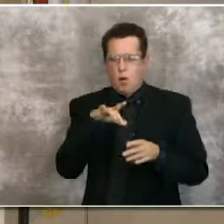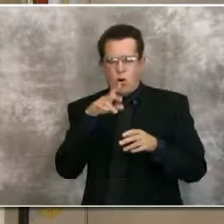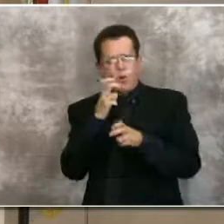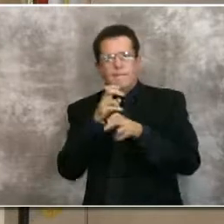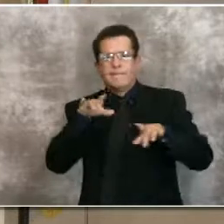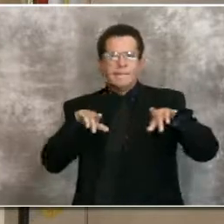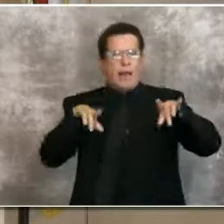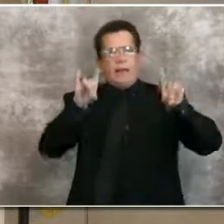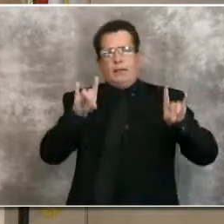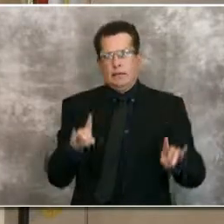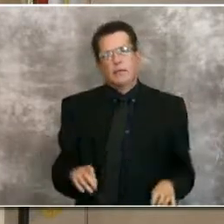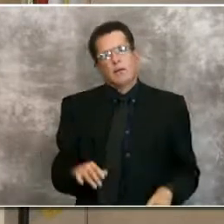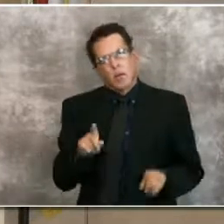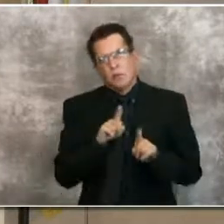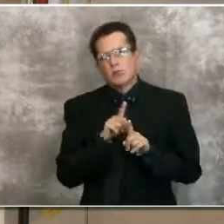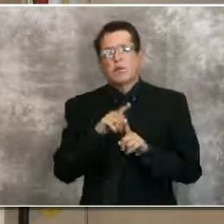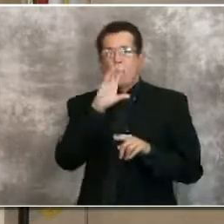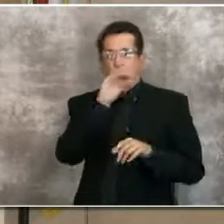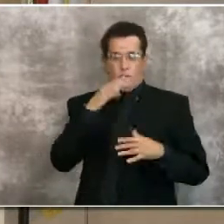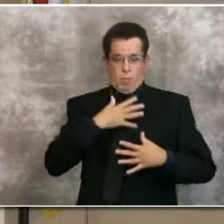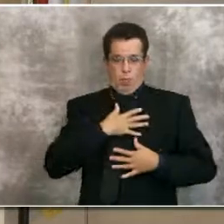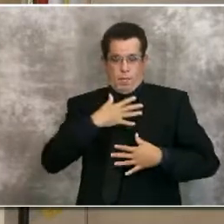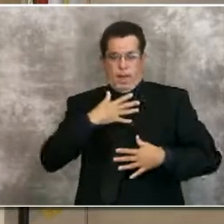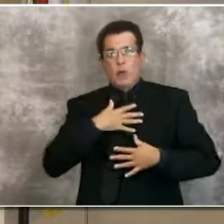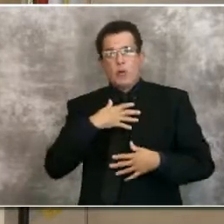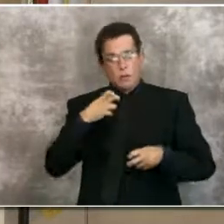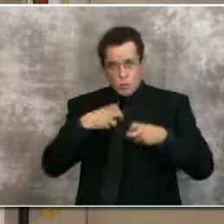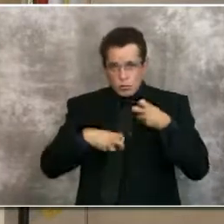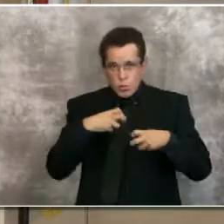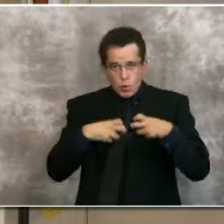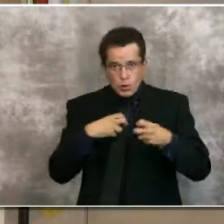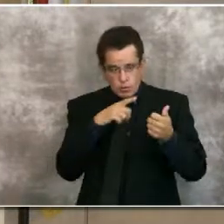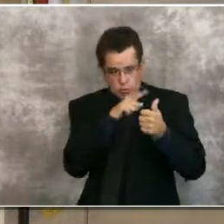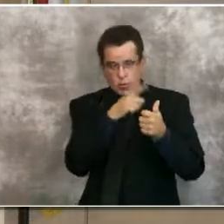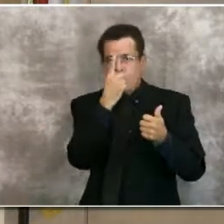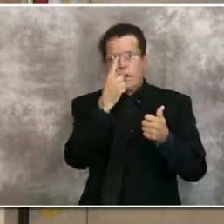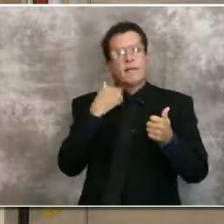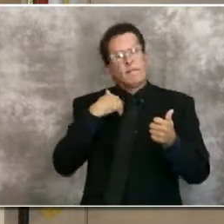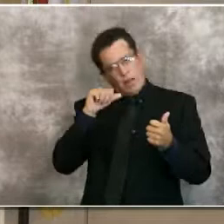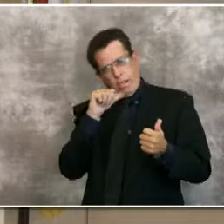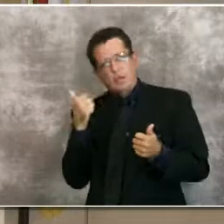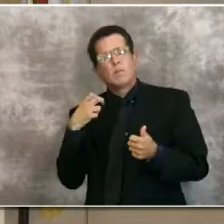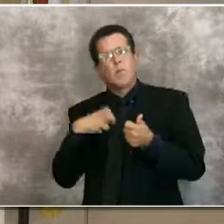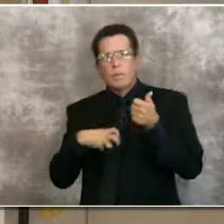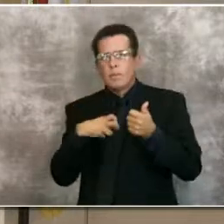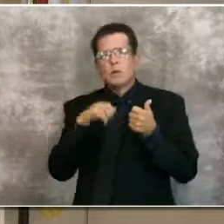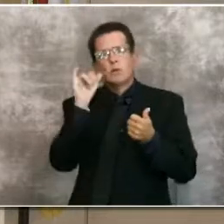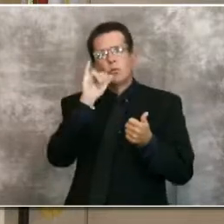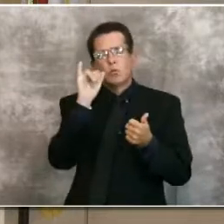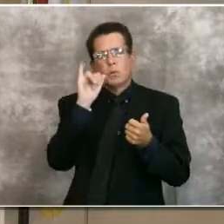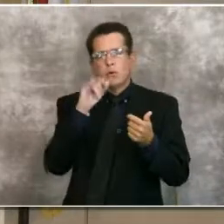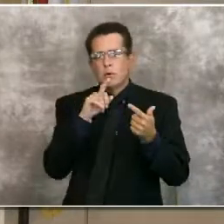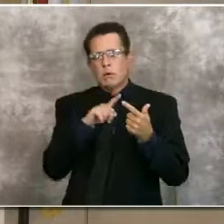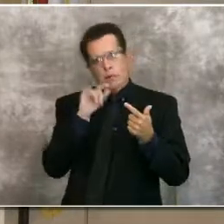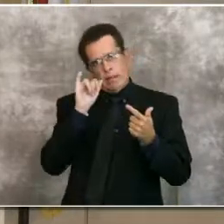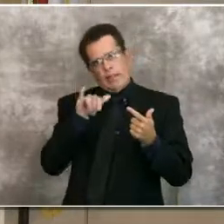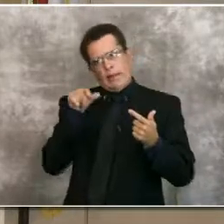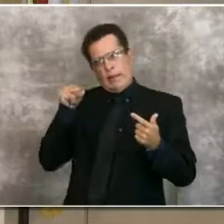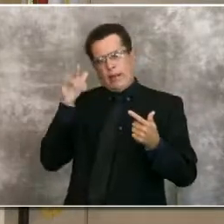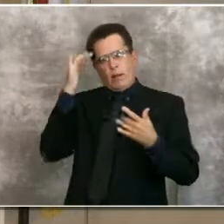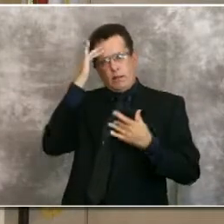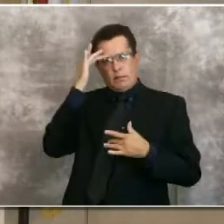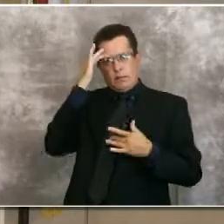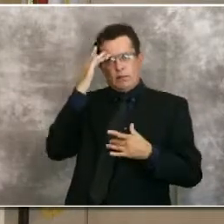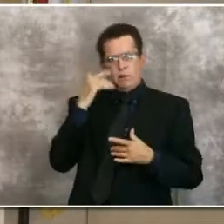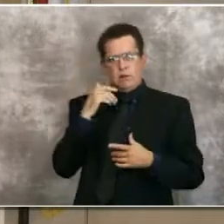Besides pulmonary disorders, in breathing disorders, I think one of the really important things to understand about this illness is that it's